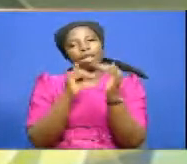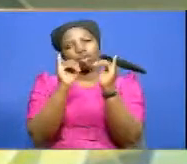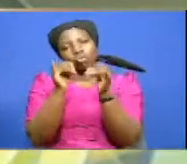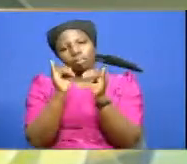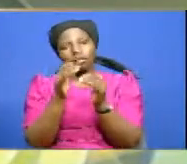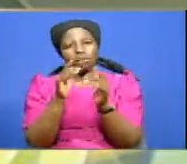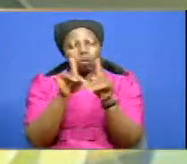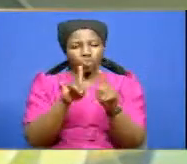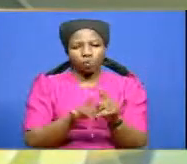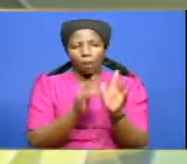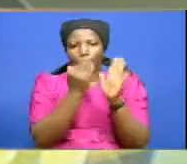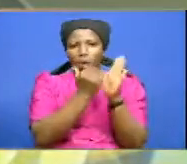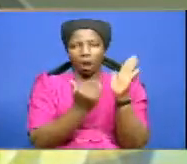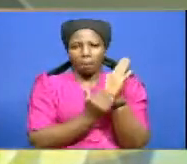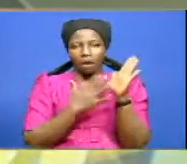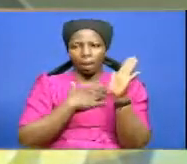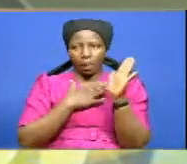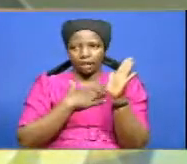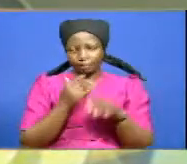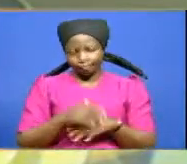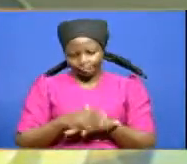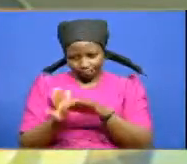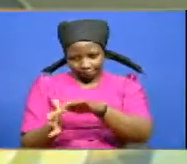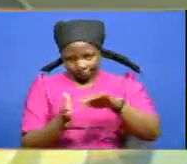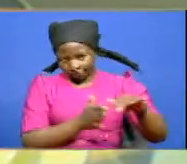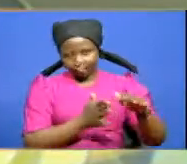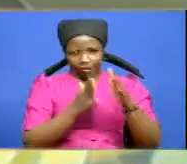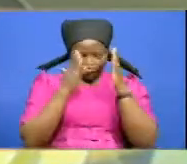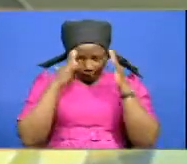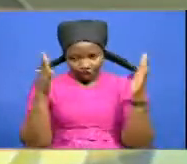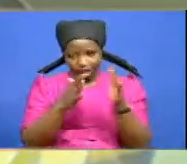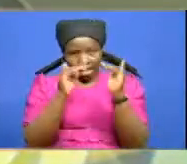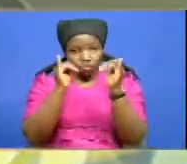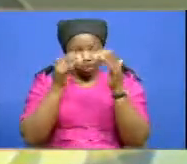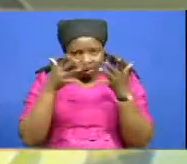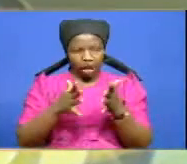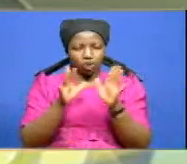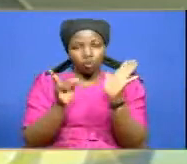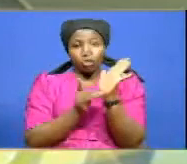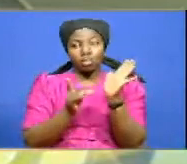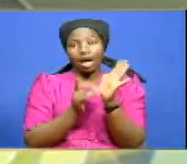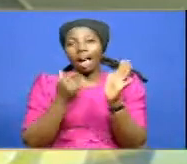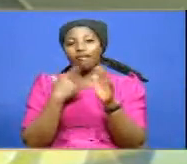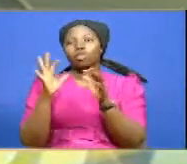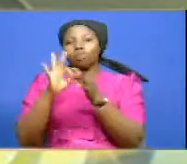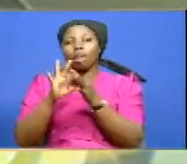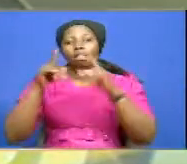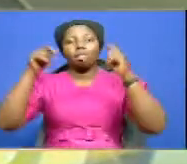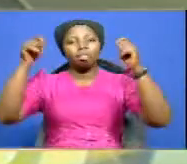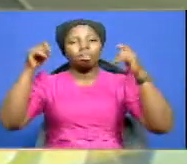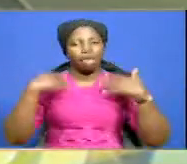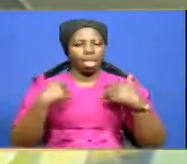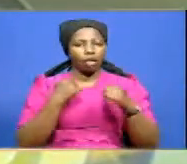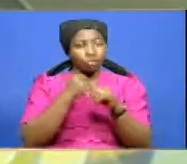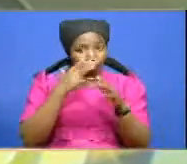our programs. To the news now. Doctors have now joined striking health workers to